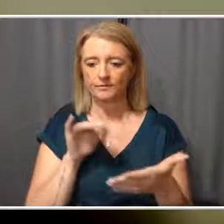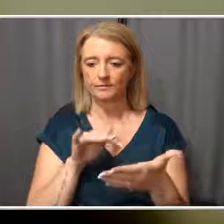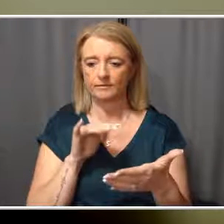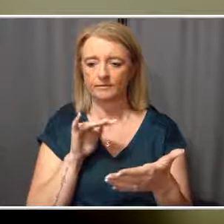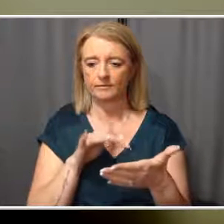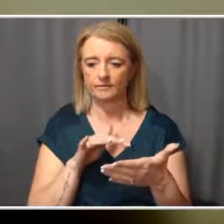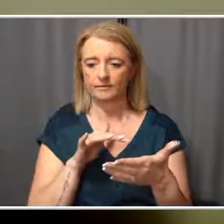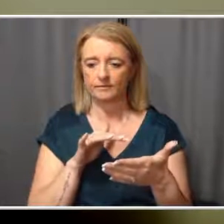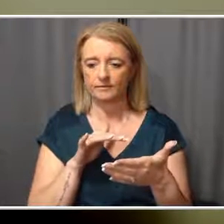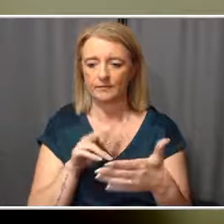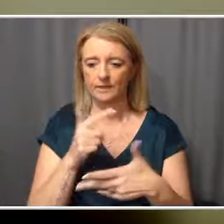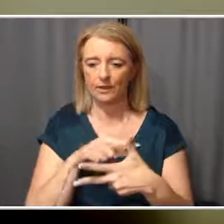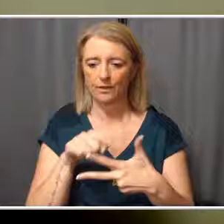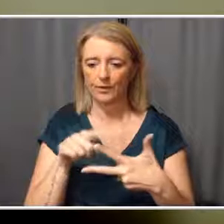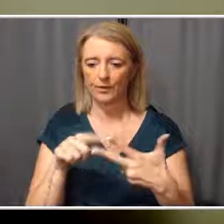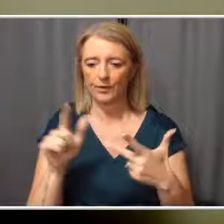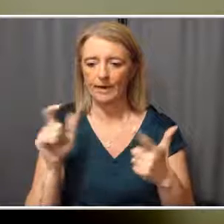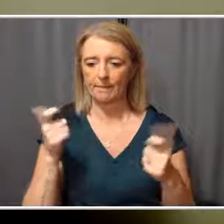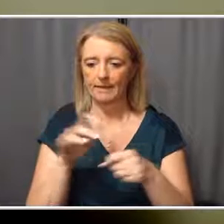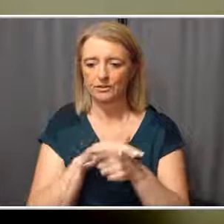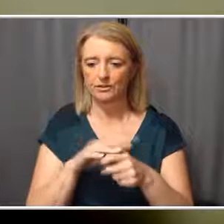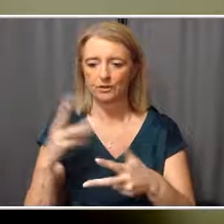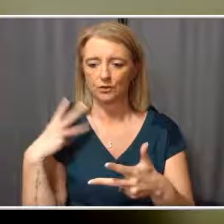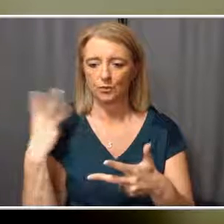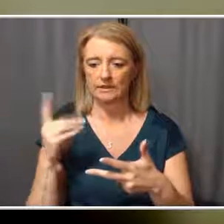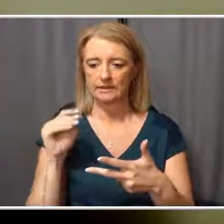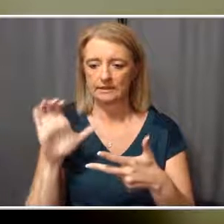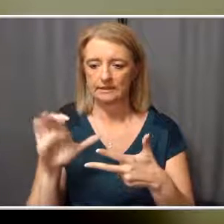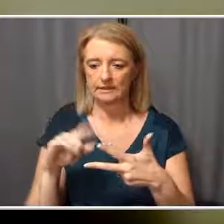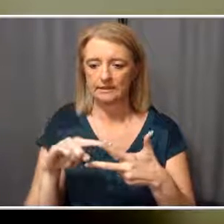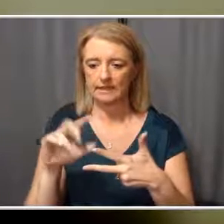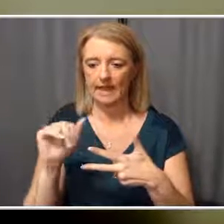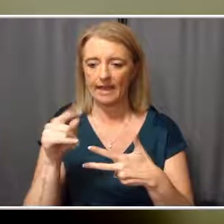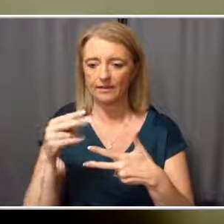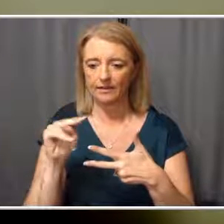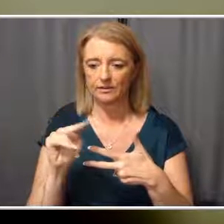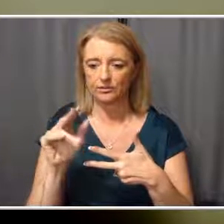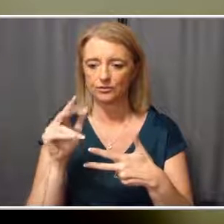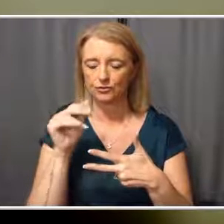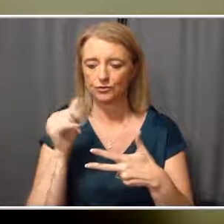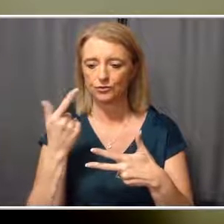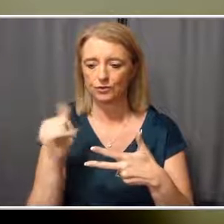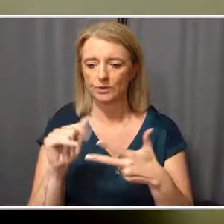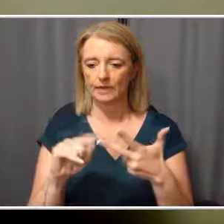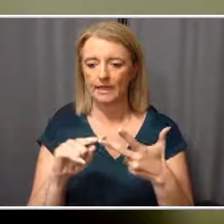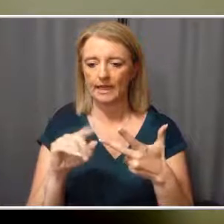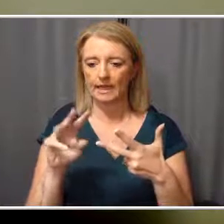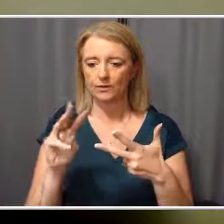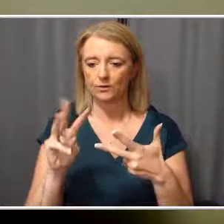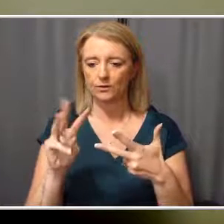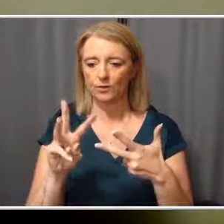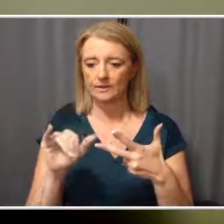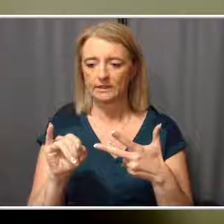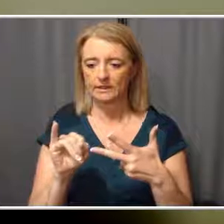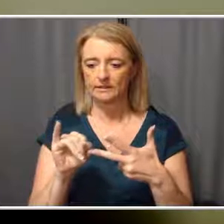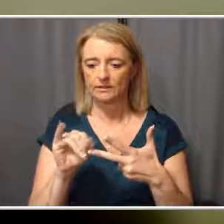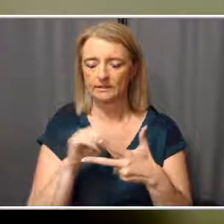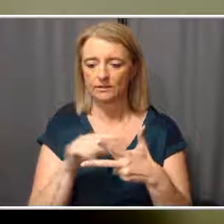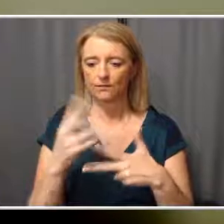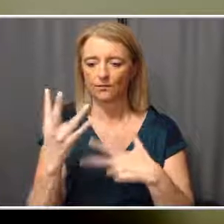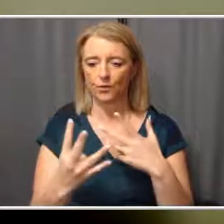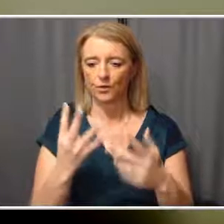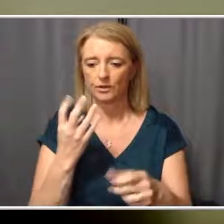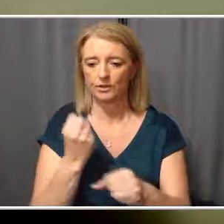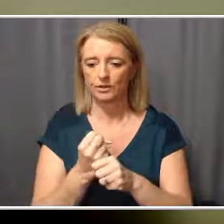and duration. Those people that got antibiotics and that did not get antibiotics had the same duration of cough. So I think we have to